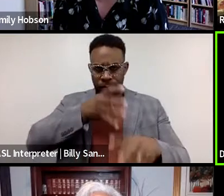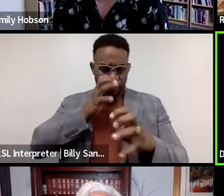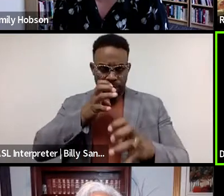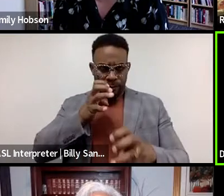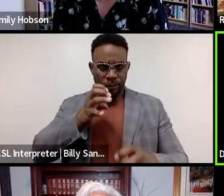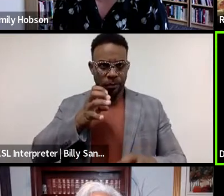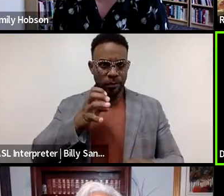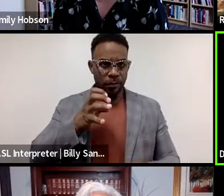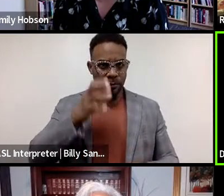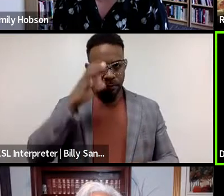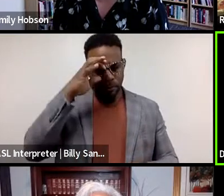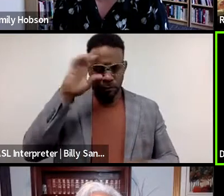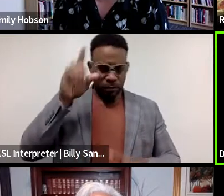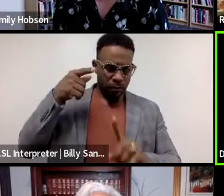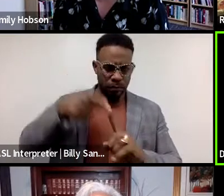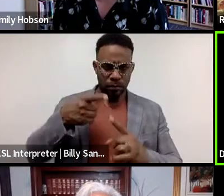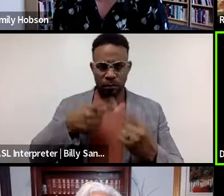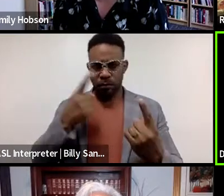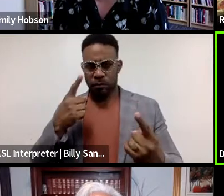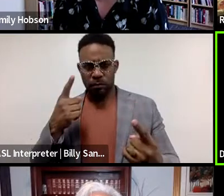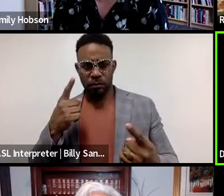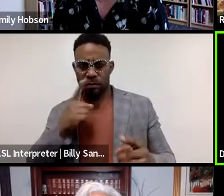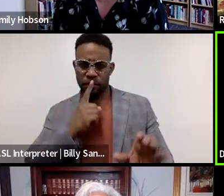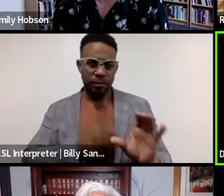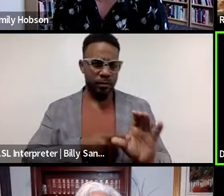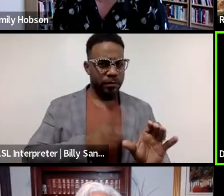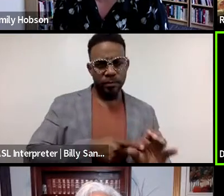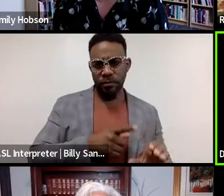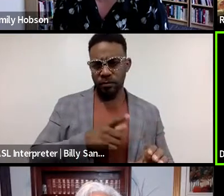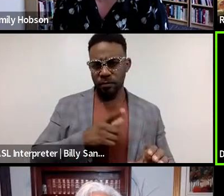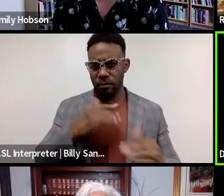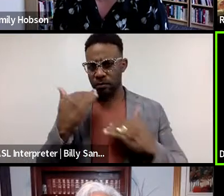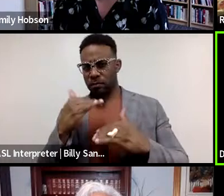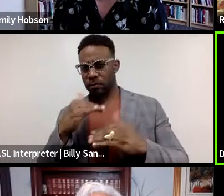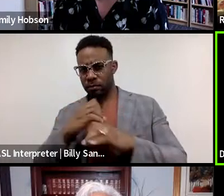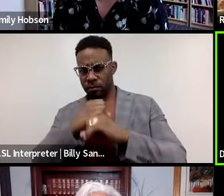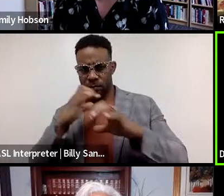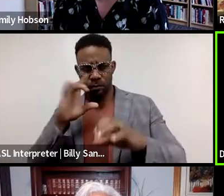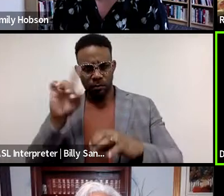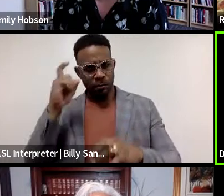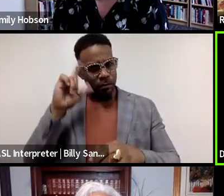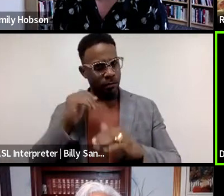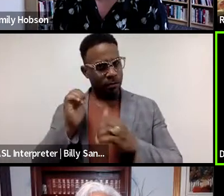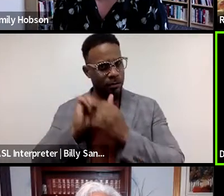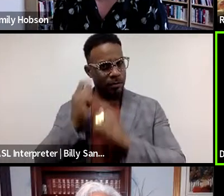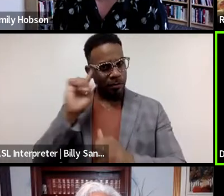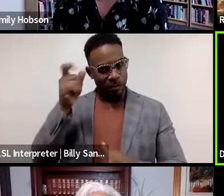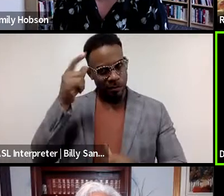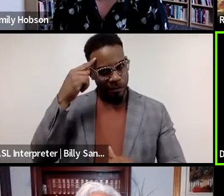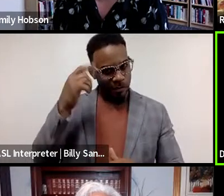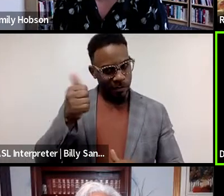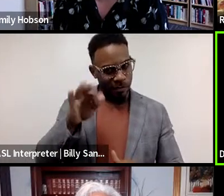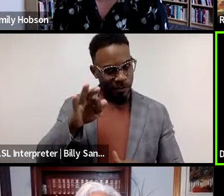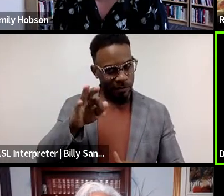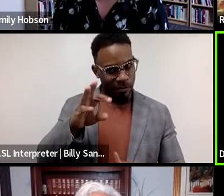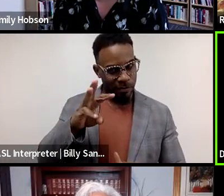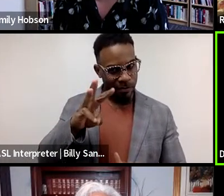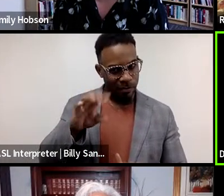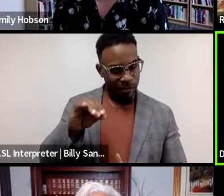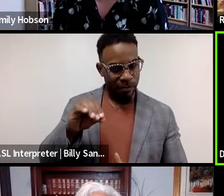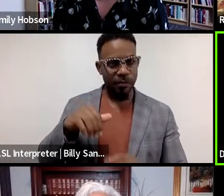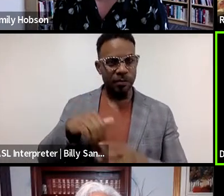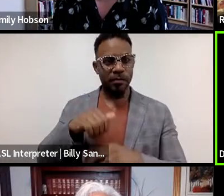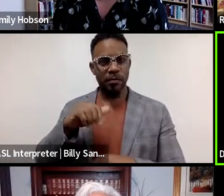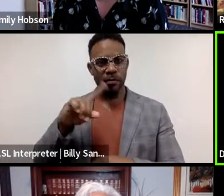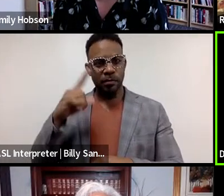that Reagan was all about anti-communism and limiting the scope of government. But when he ran for governor in 1966 in California